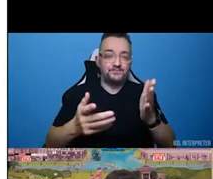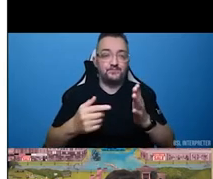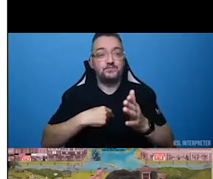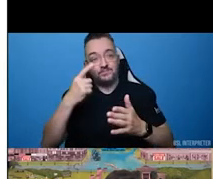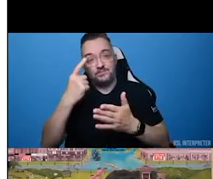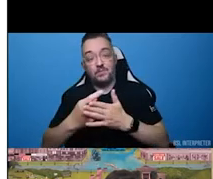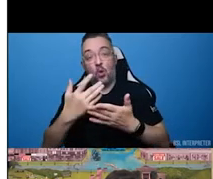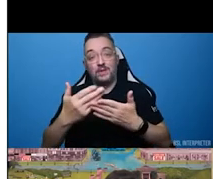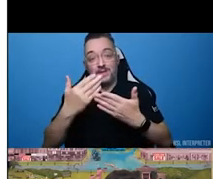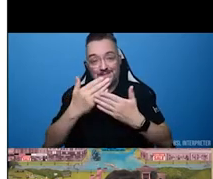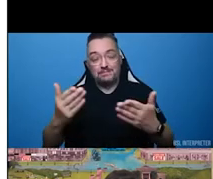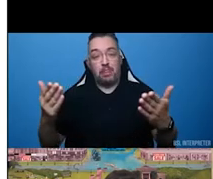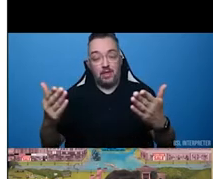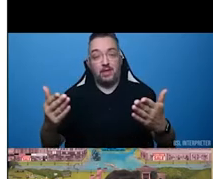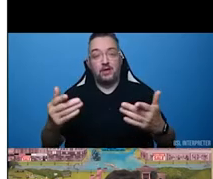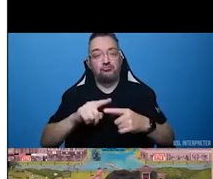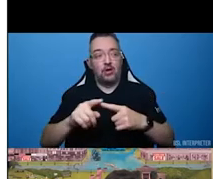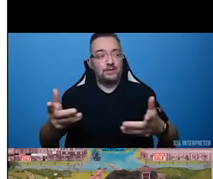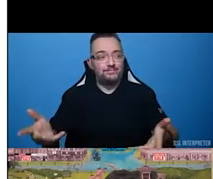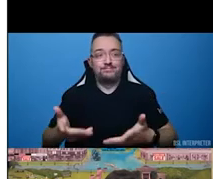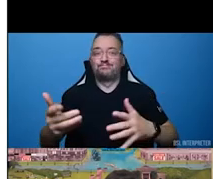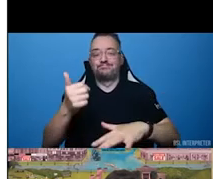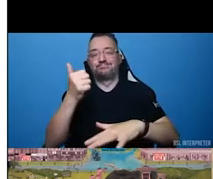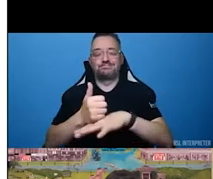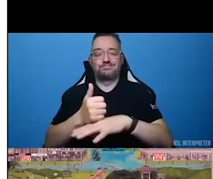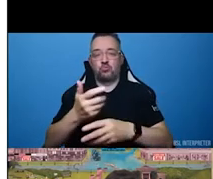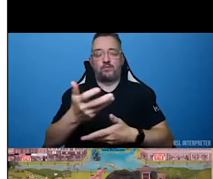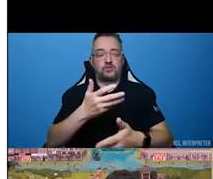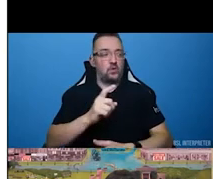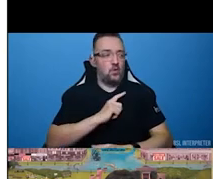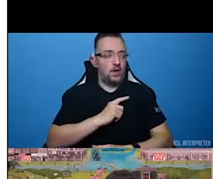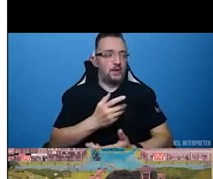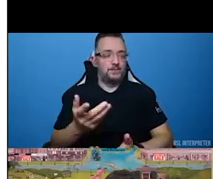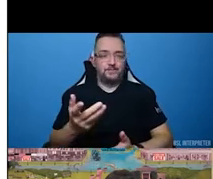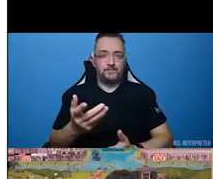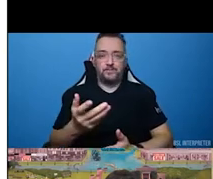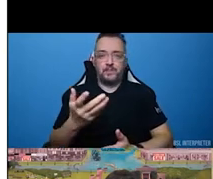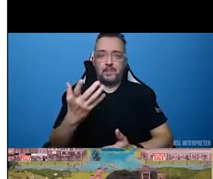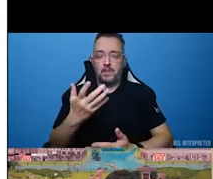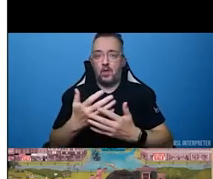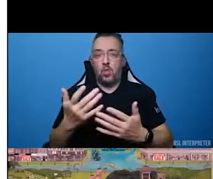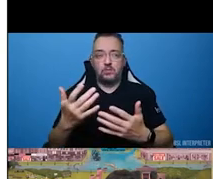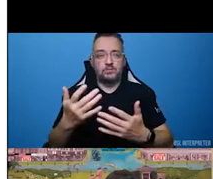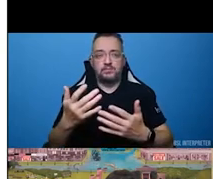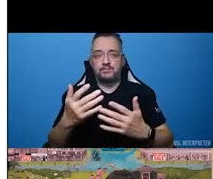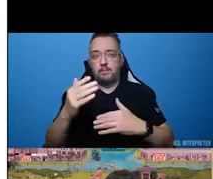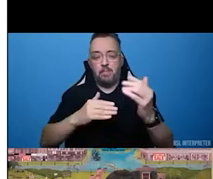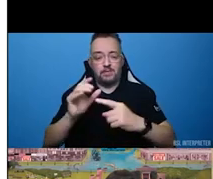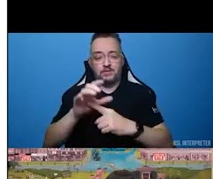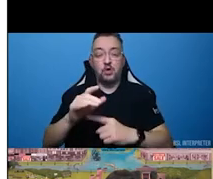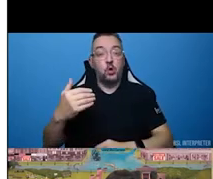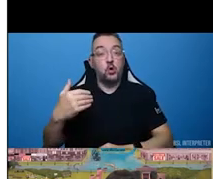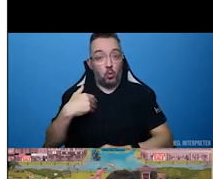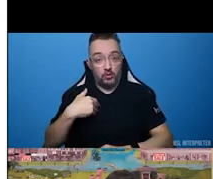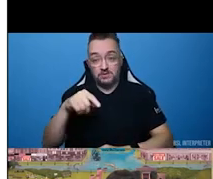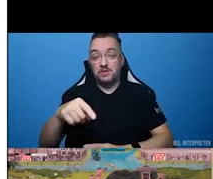we've put it on display to hopefully provoke a conversation as to why there is so much kind of, you know, infrastructure like public toilets, or toilets that could easily